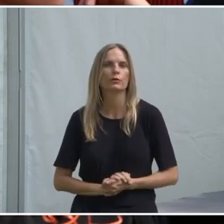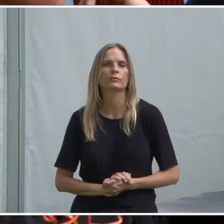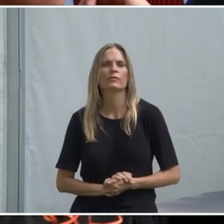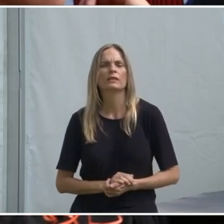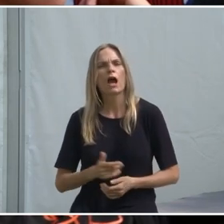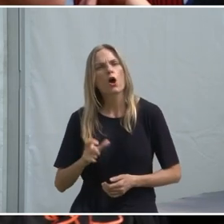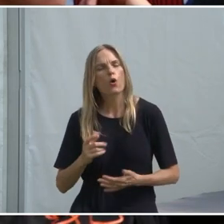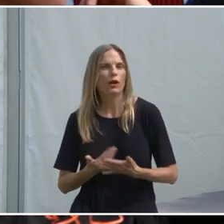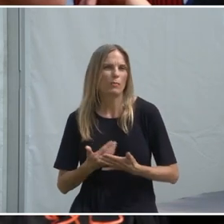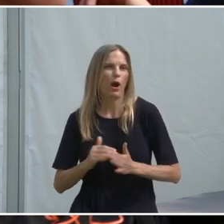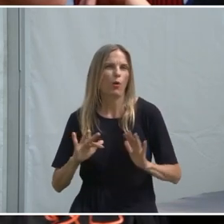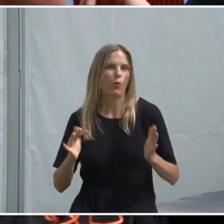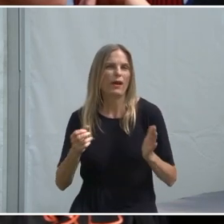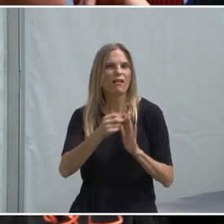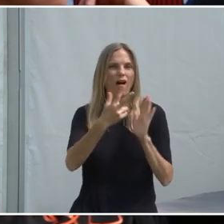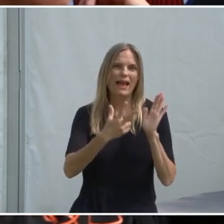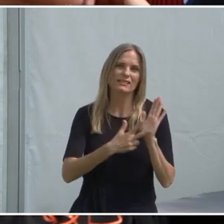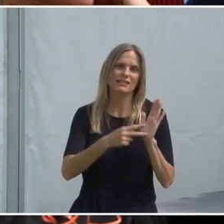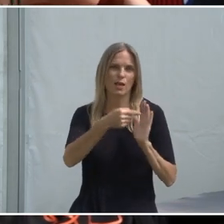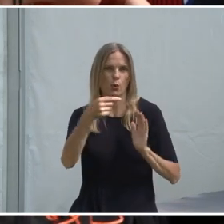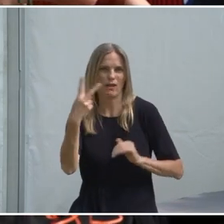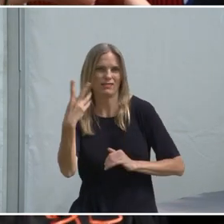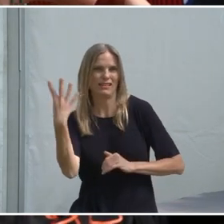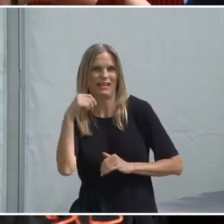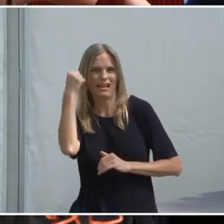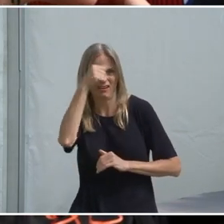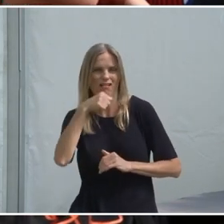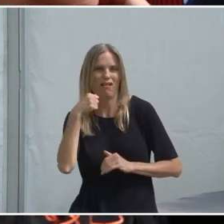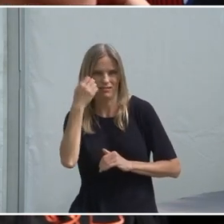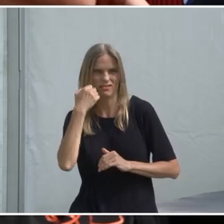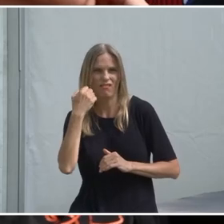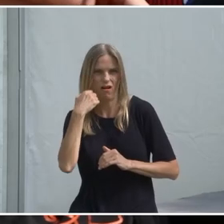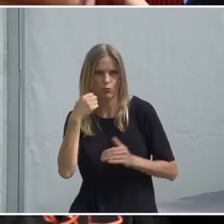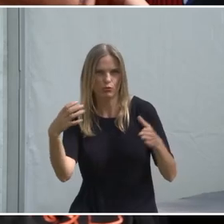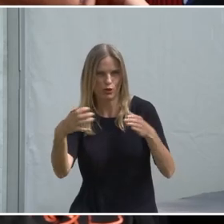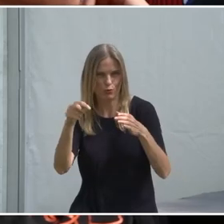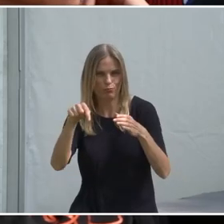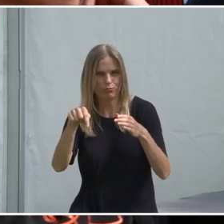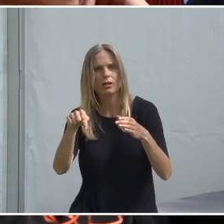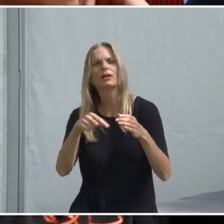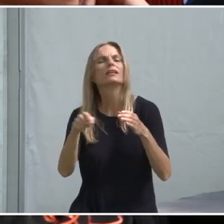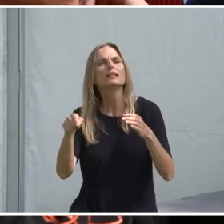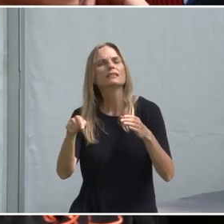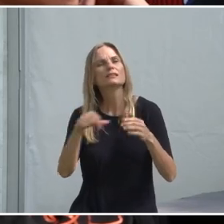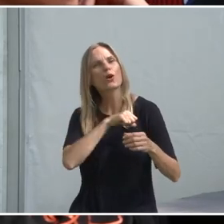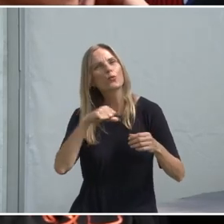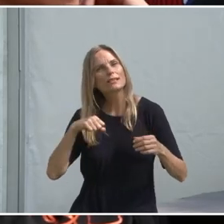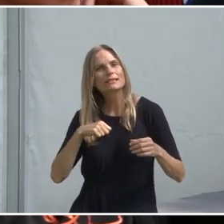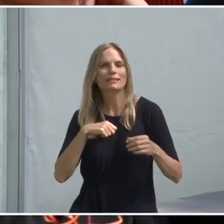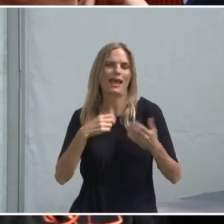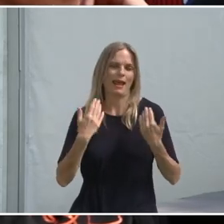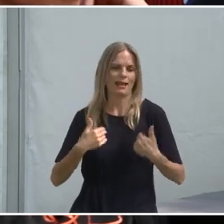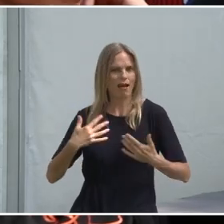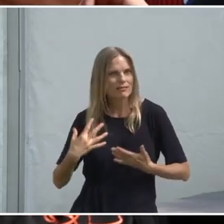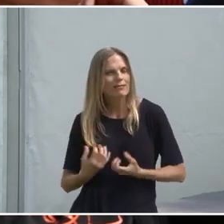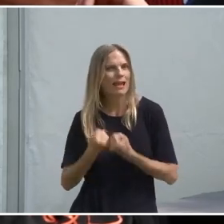you're 18 until 24, the same age group we're talking about, then you're trying to invent yourself, your self-image, and you're